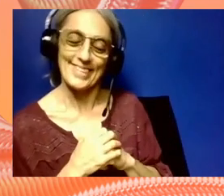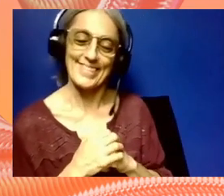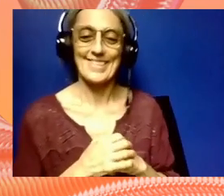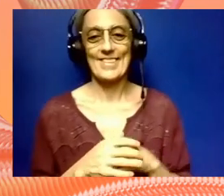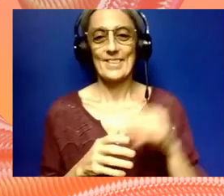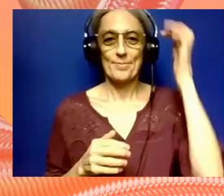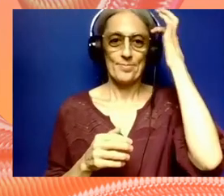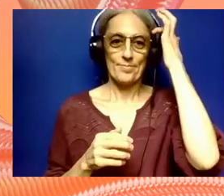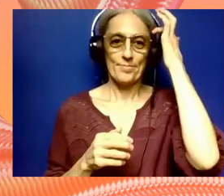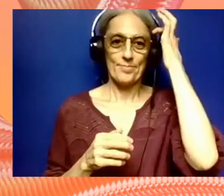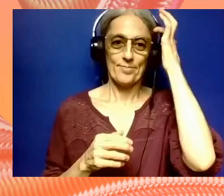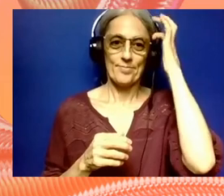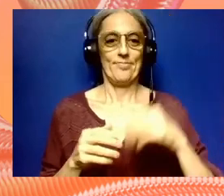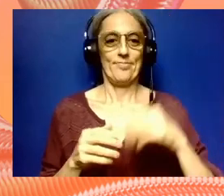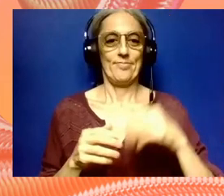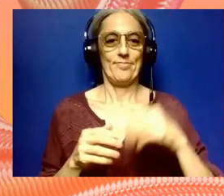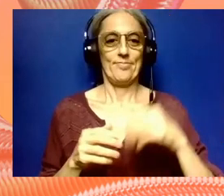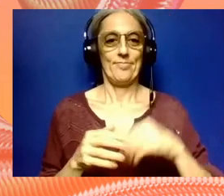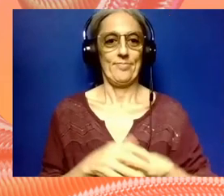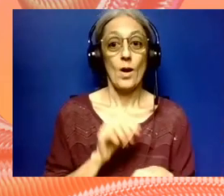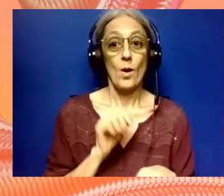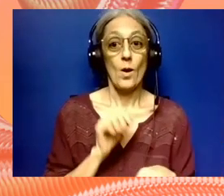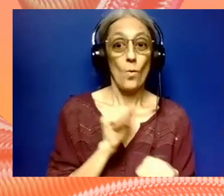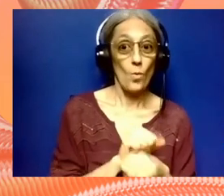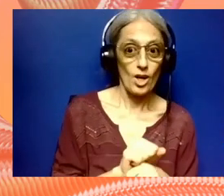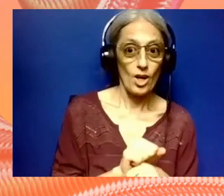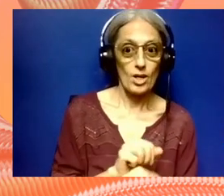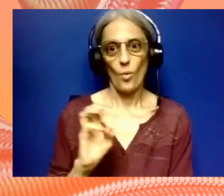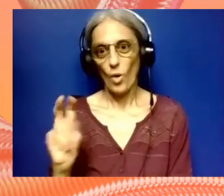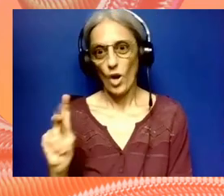Like, there's my work, and then there's my work.